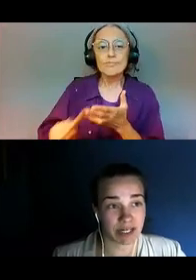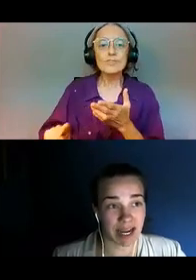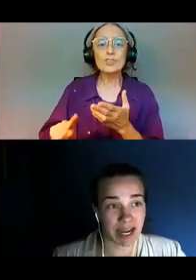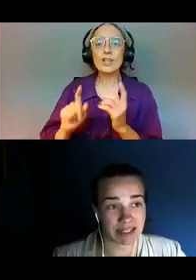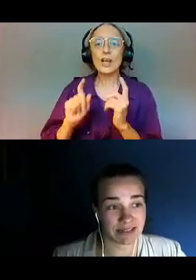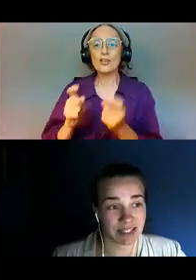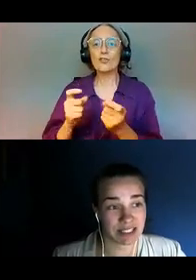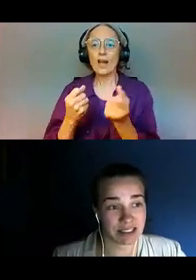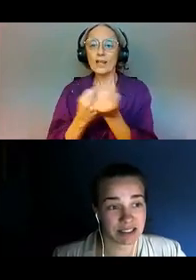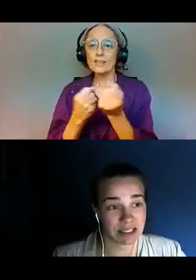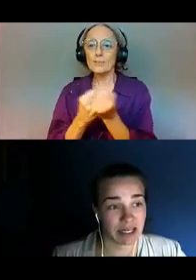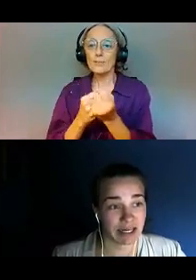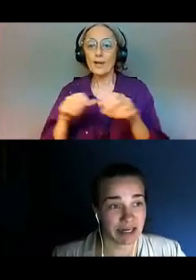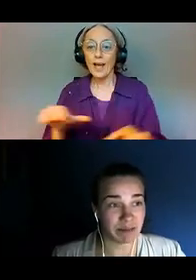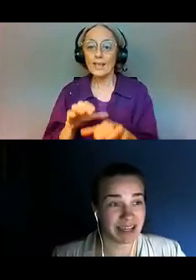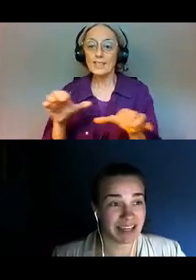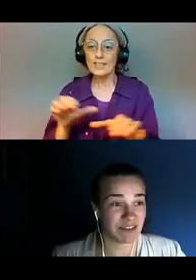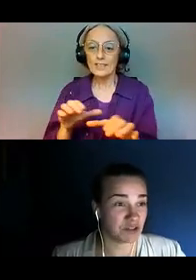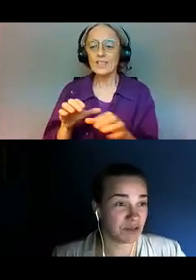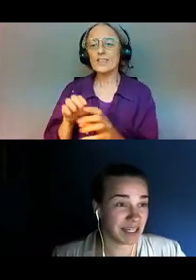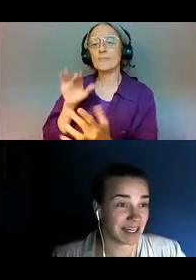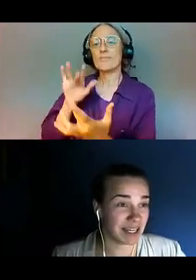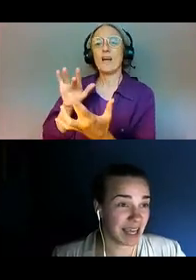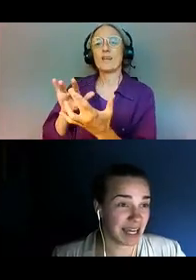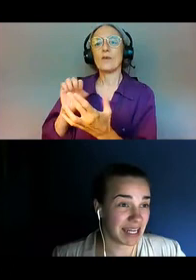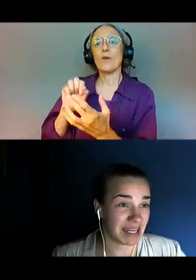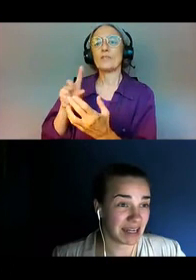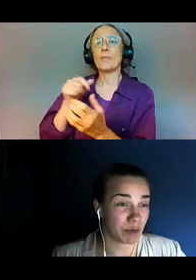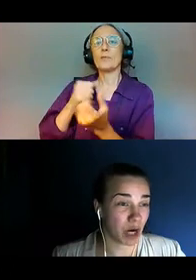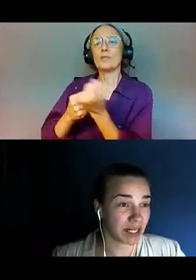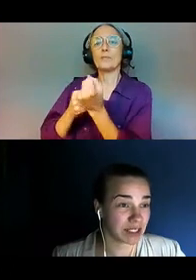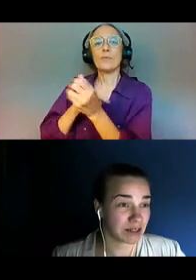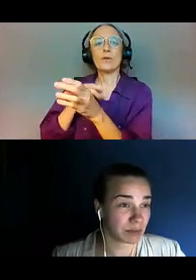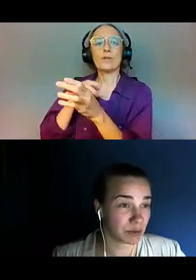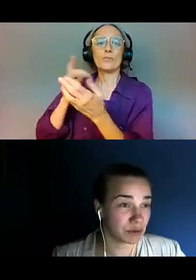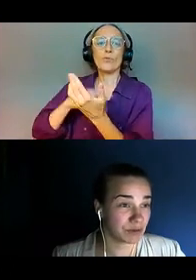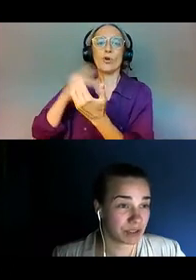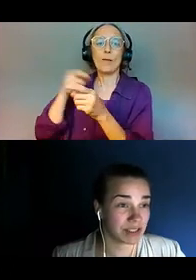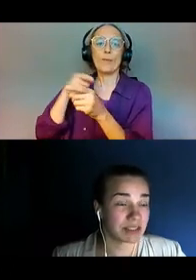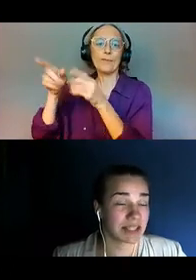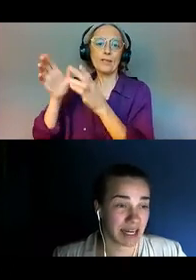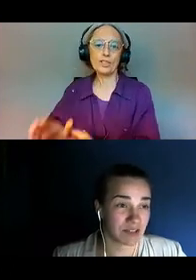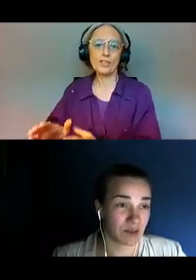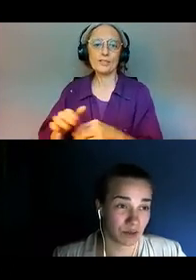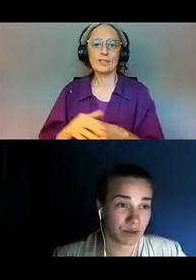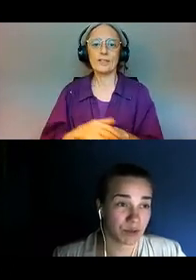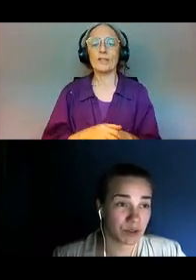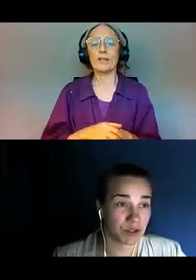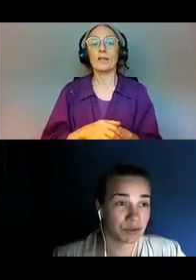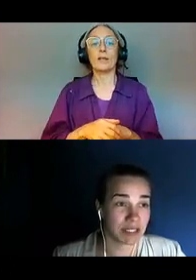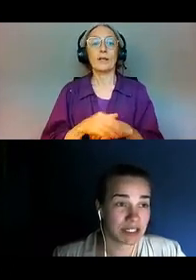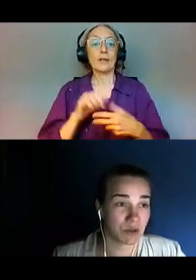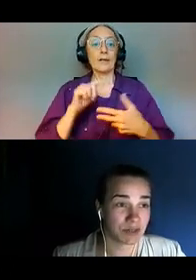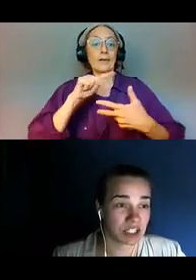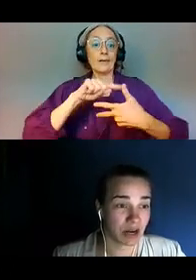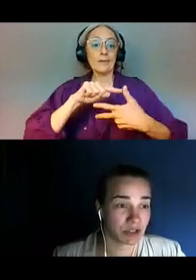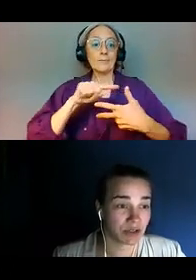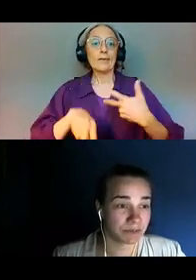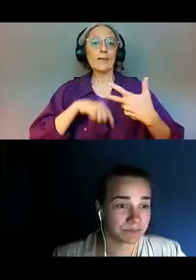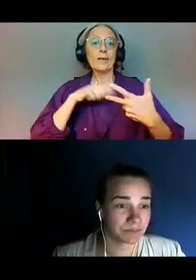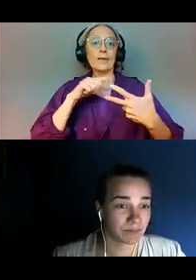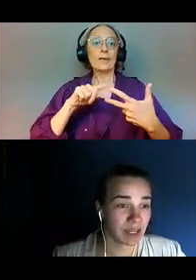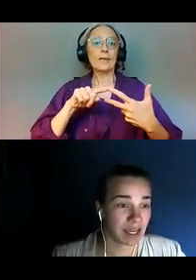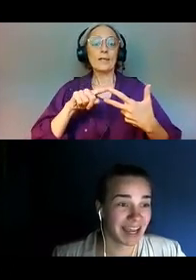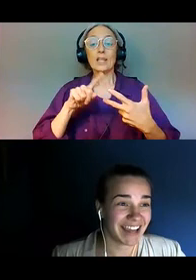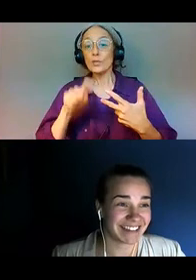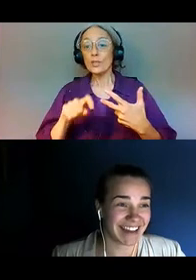grant supported activities. If you need any products approved, that is also who you need to reach out